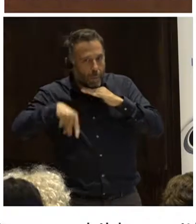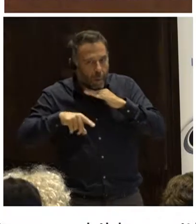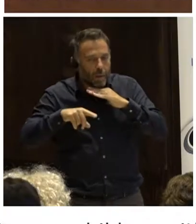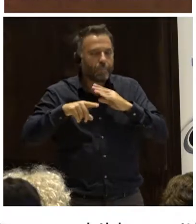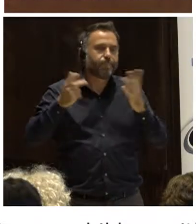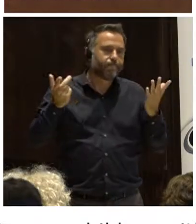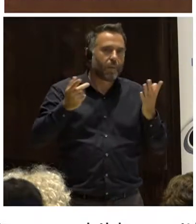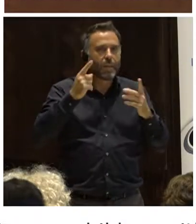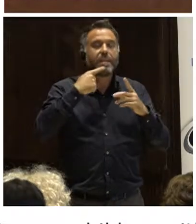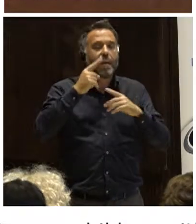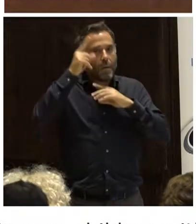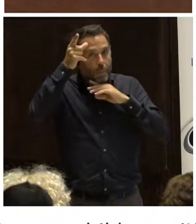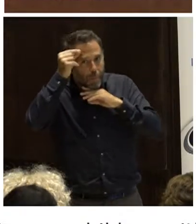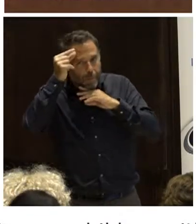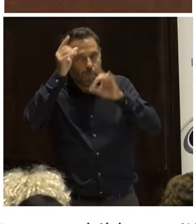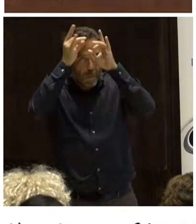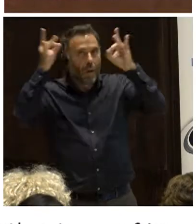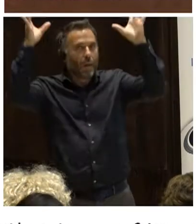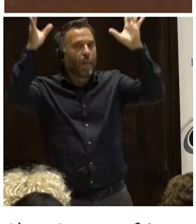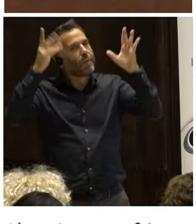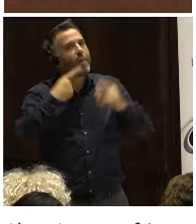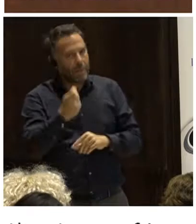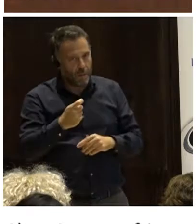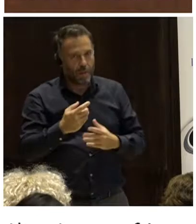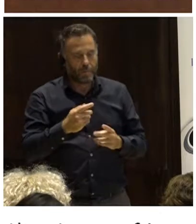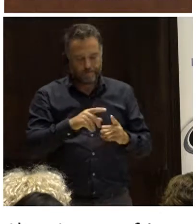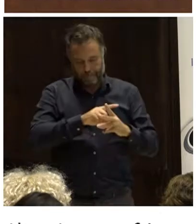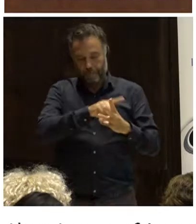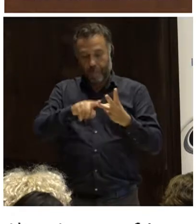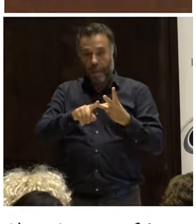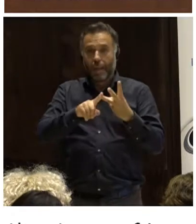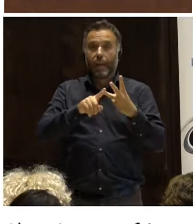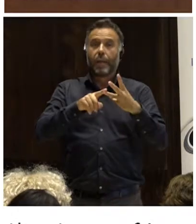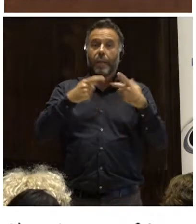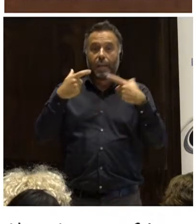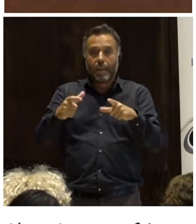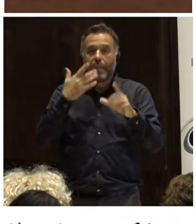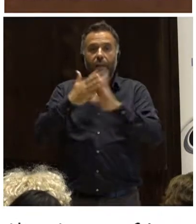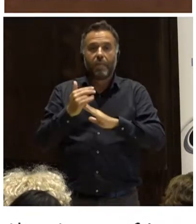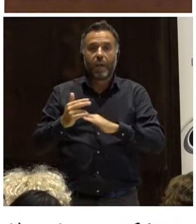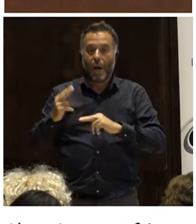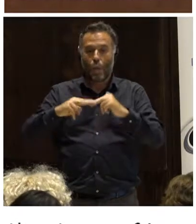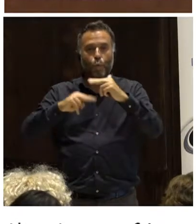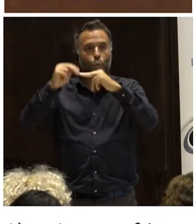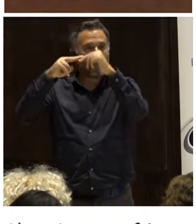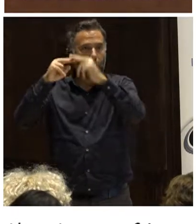is constructive play, and constructive play, for example, is the play with Lego, or with the